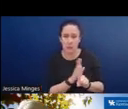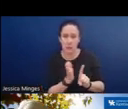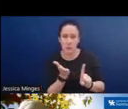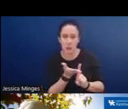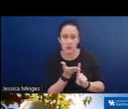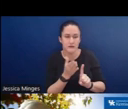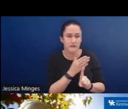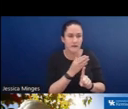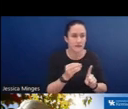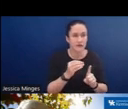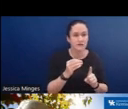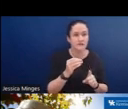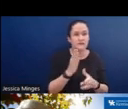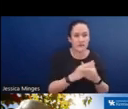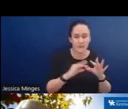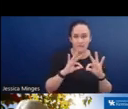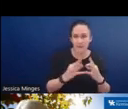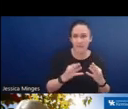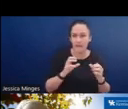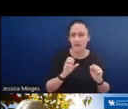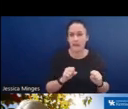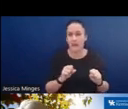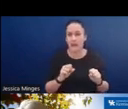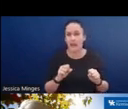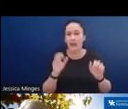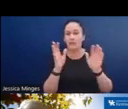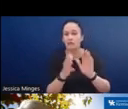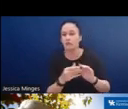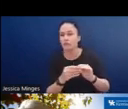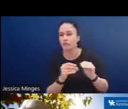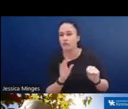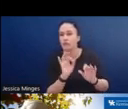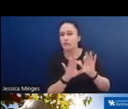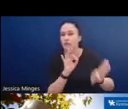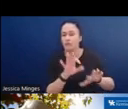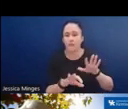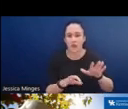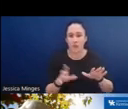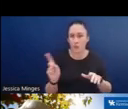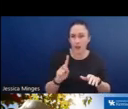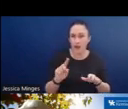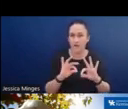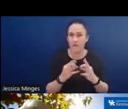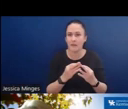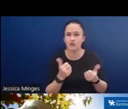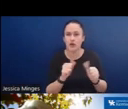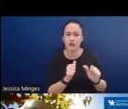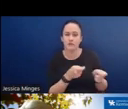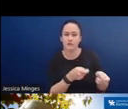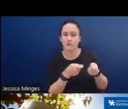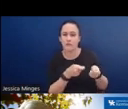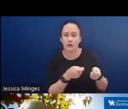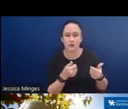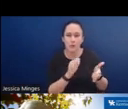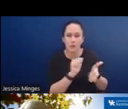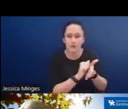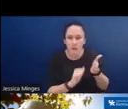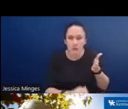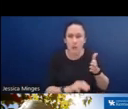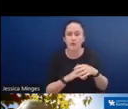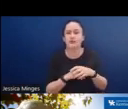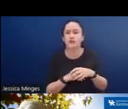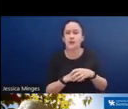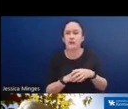there is family who can weigh in, and people have told us about this where their family wanted them to get an abortion, and we wanted